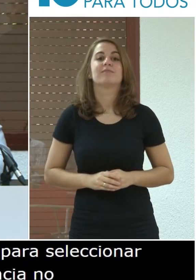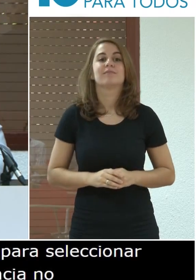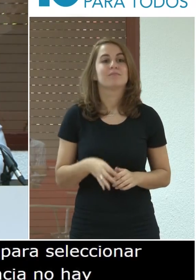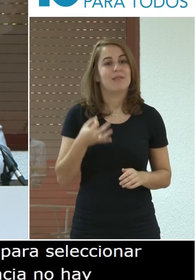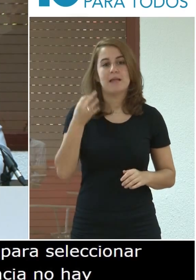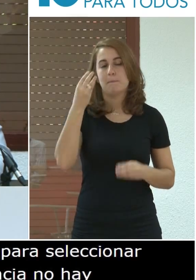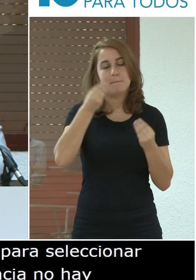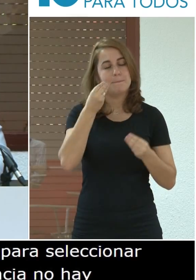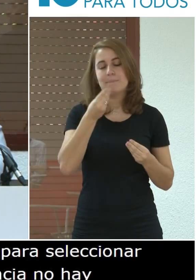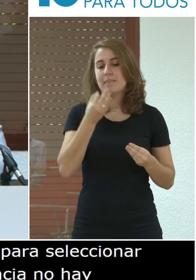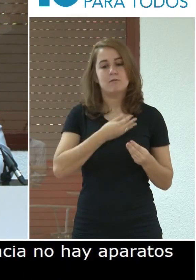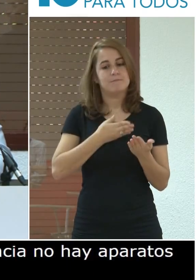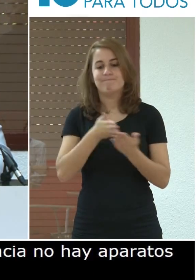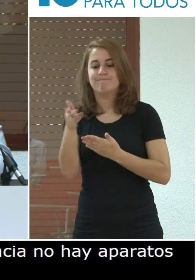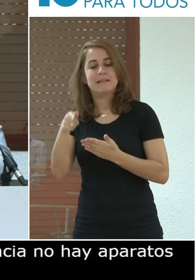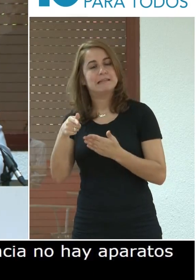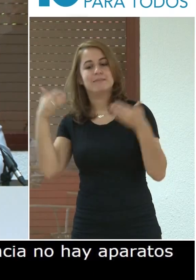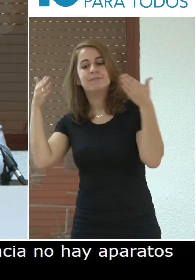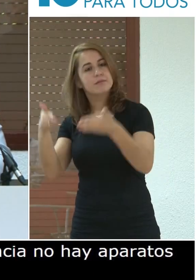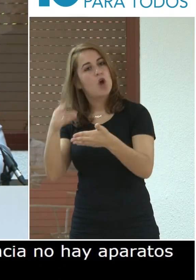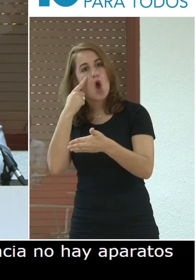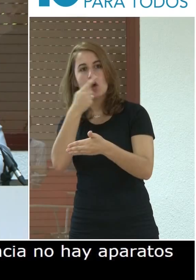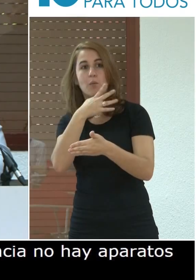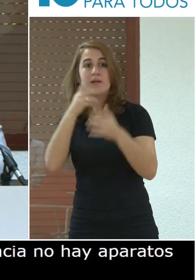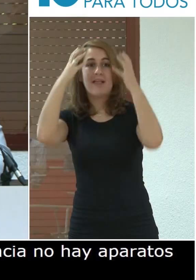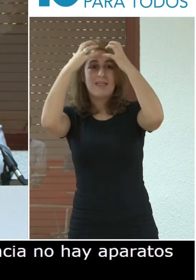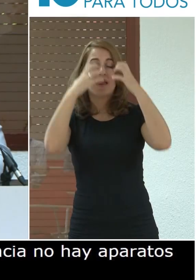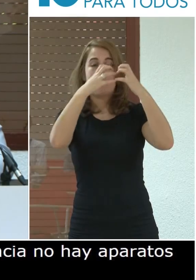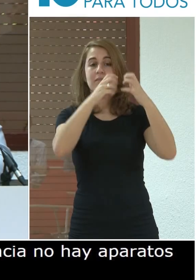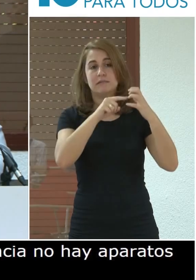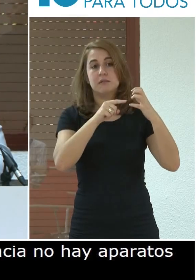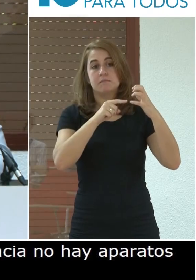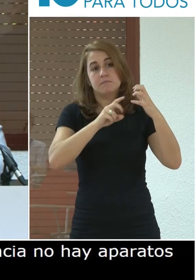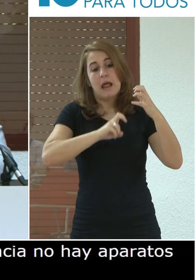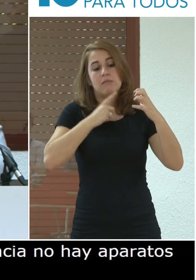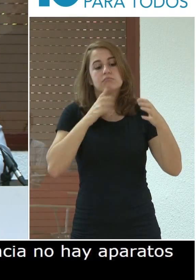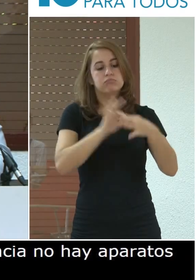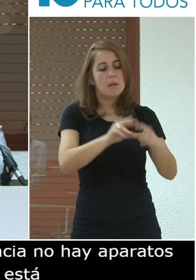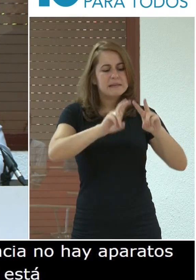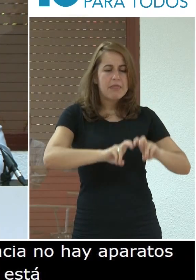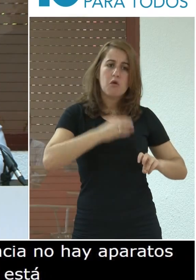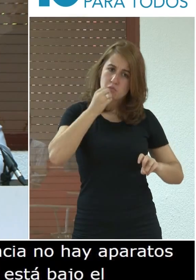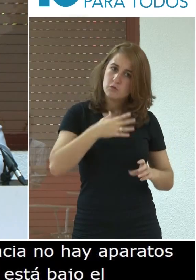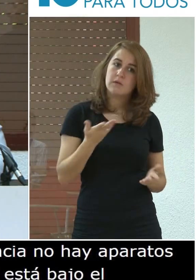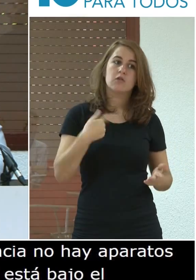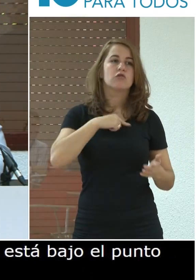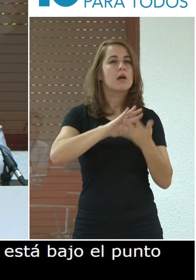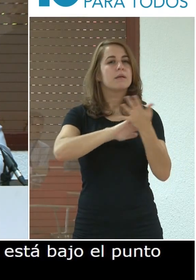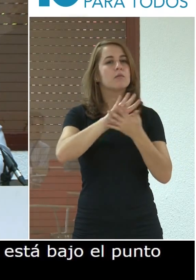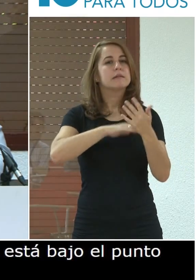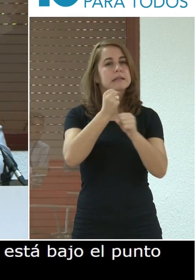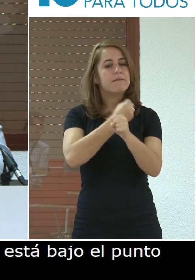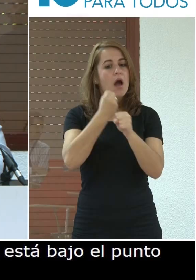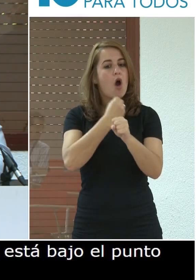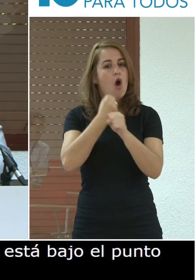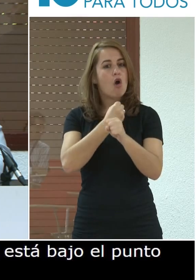what we have to do. I think we have to work that way, because if we continue on working only on the brain signal, we